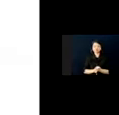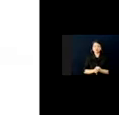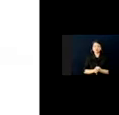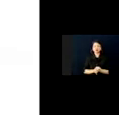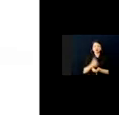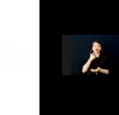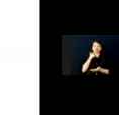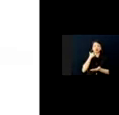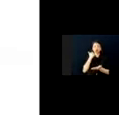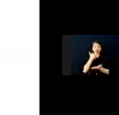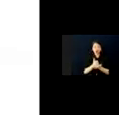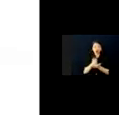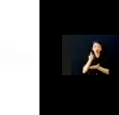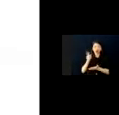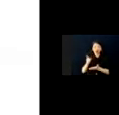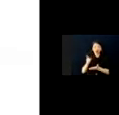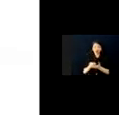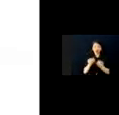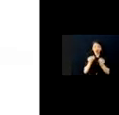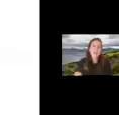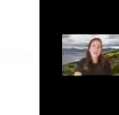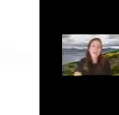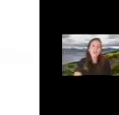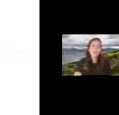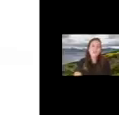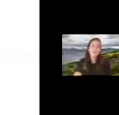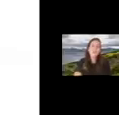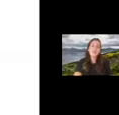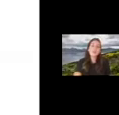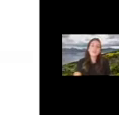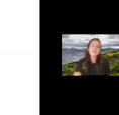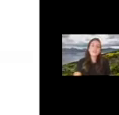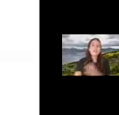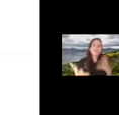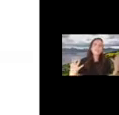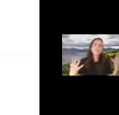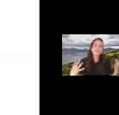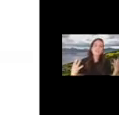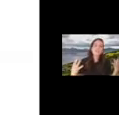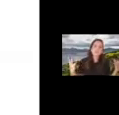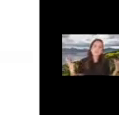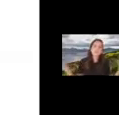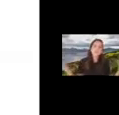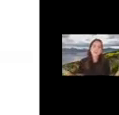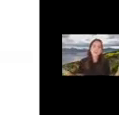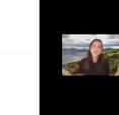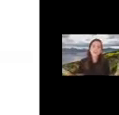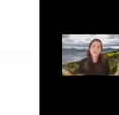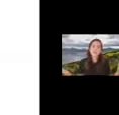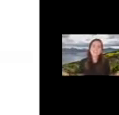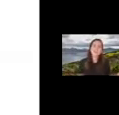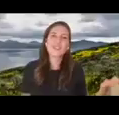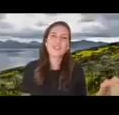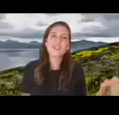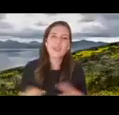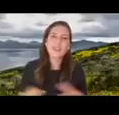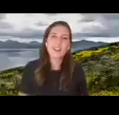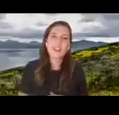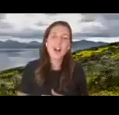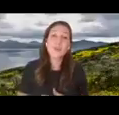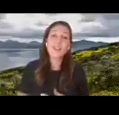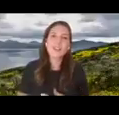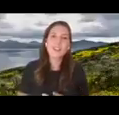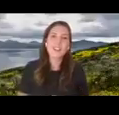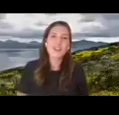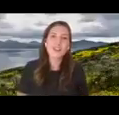actually going to skip through this. Well, okay, we'll go ahead and do it. What percent, and so one question is like, do people even know that these agents are available to them, and